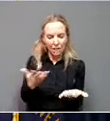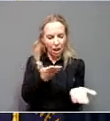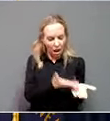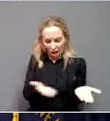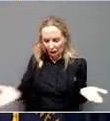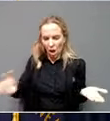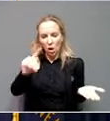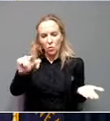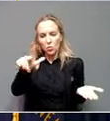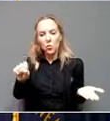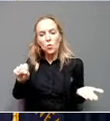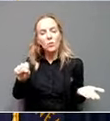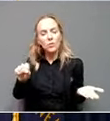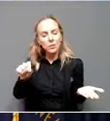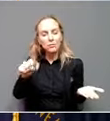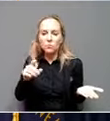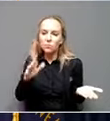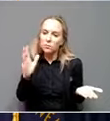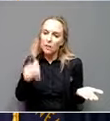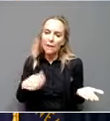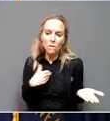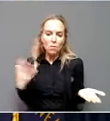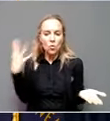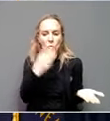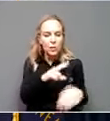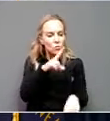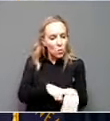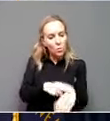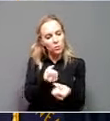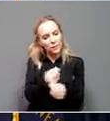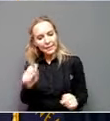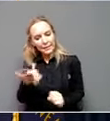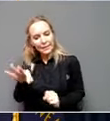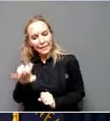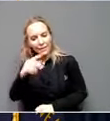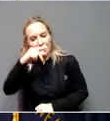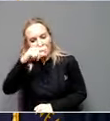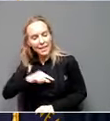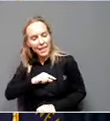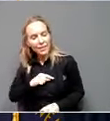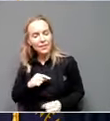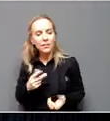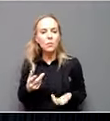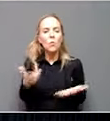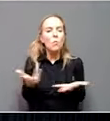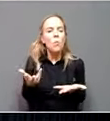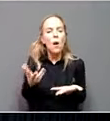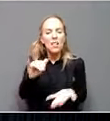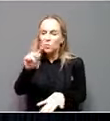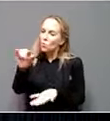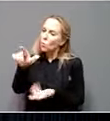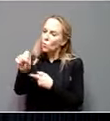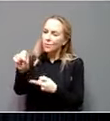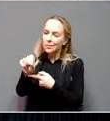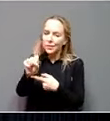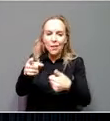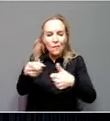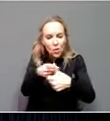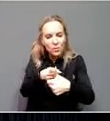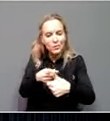normal and safe Thanksgiving. So let's go over what they are. First, get